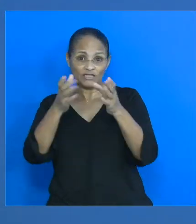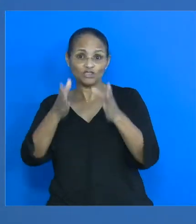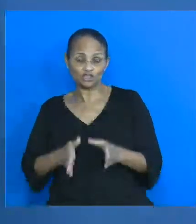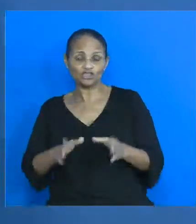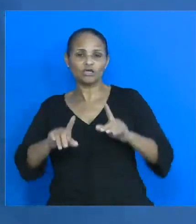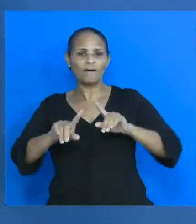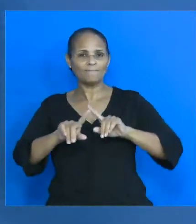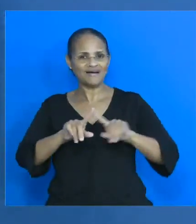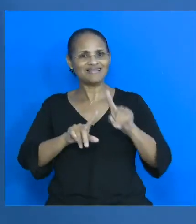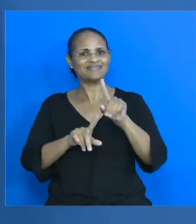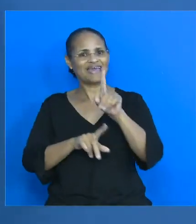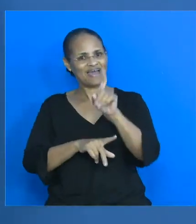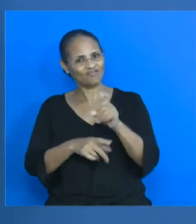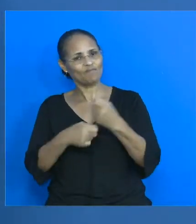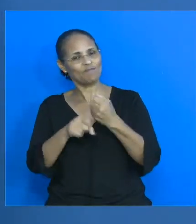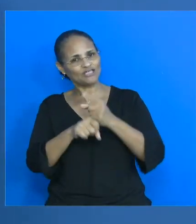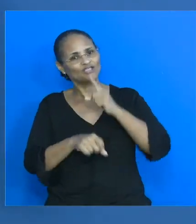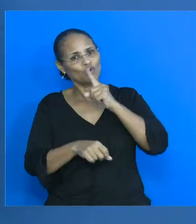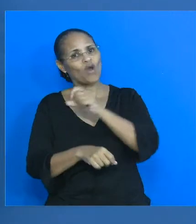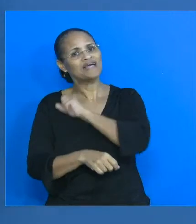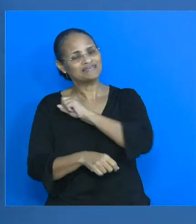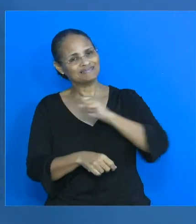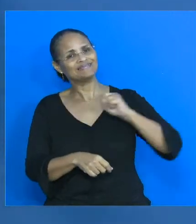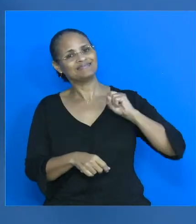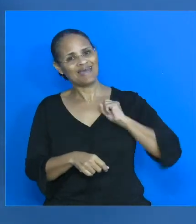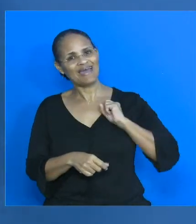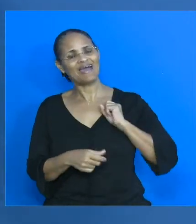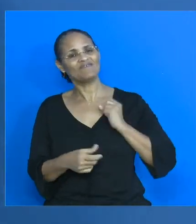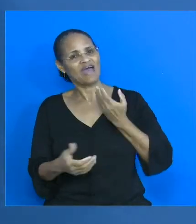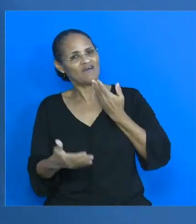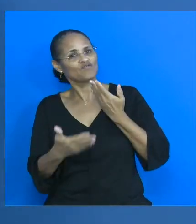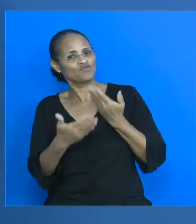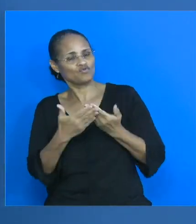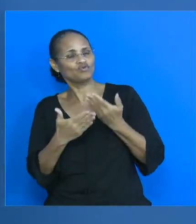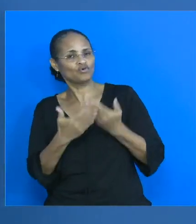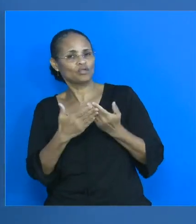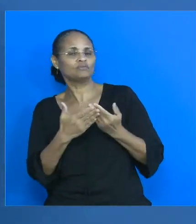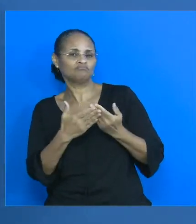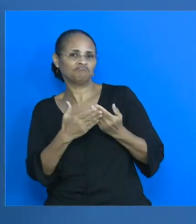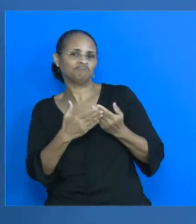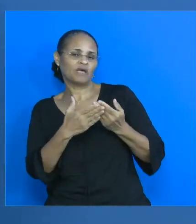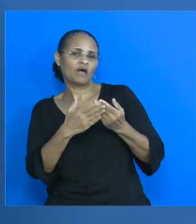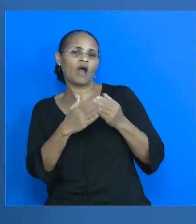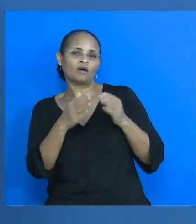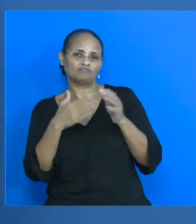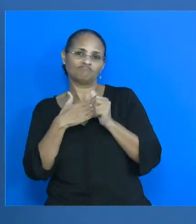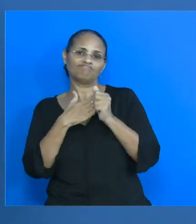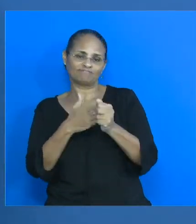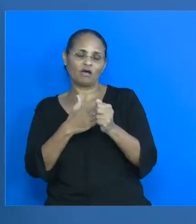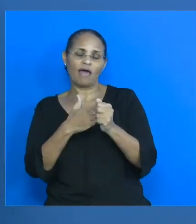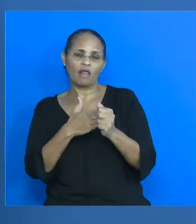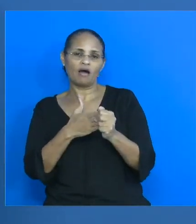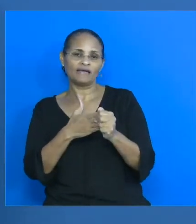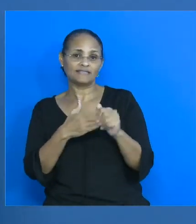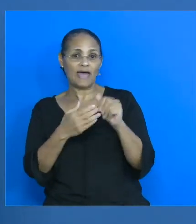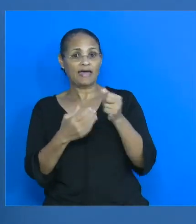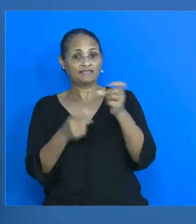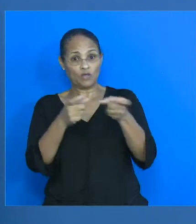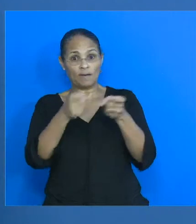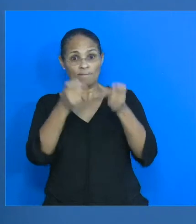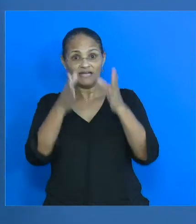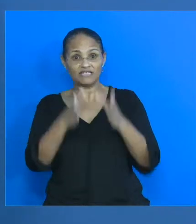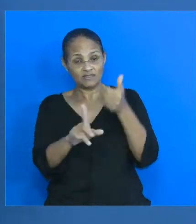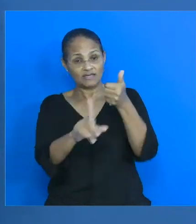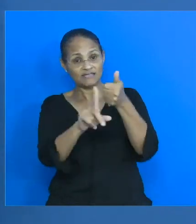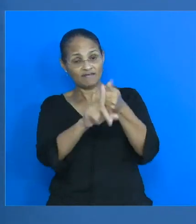their staff members have proper health and safety guidelines. And so the management themselves are required